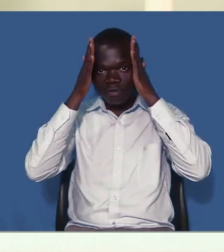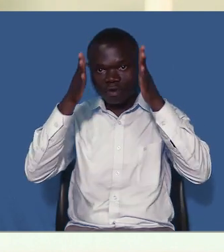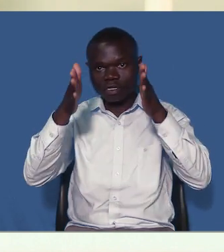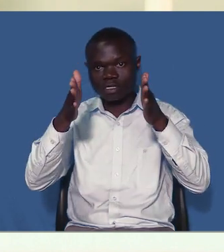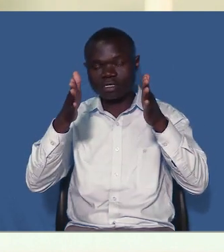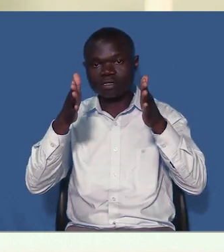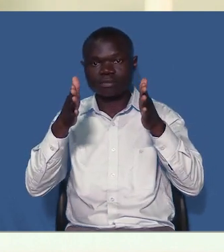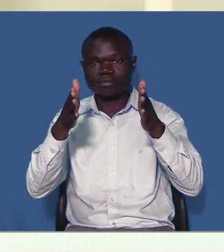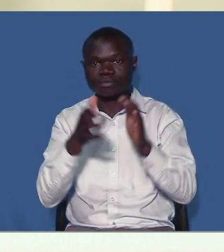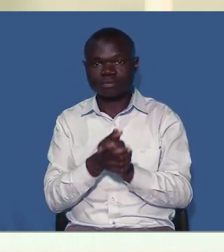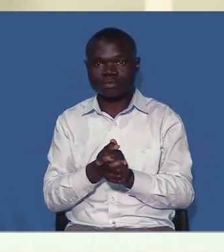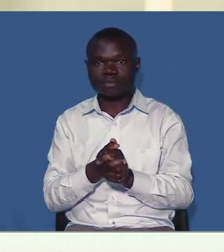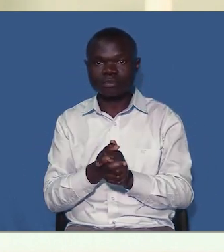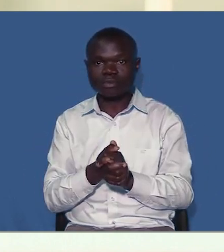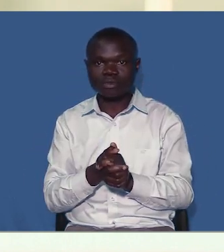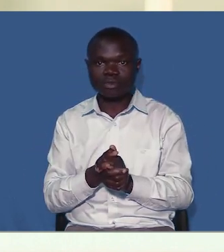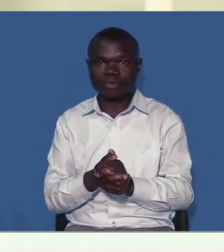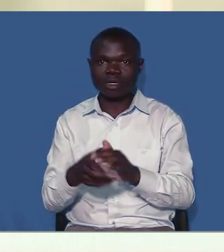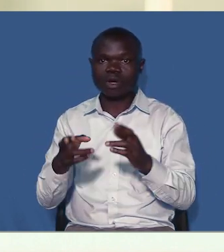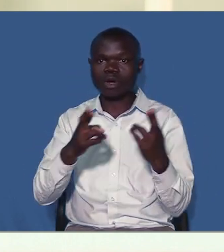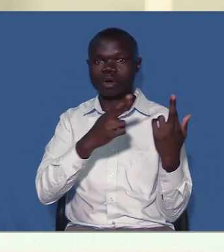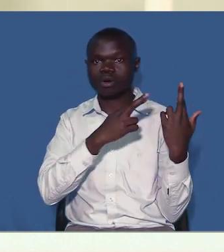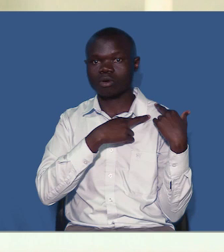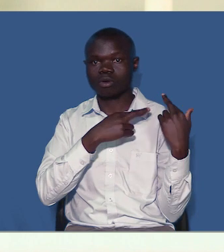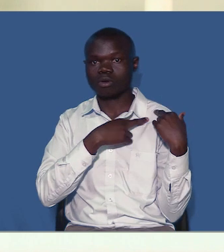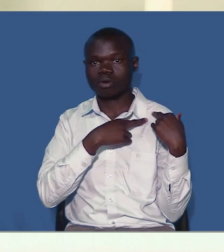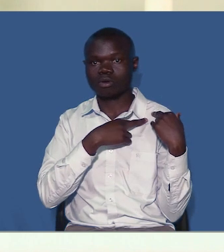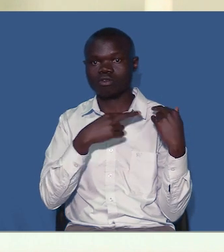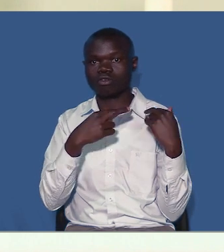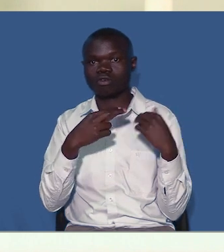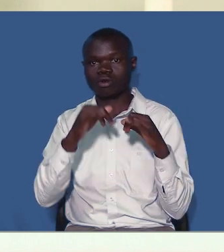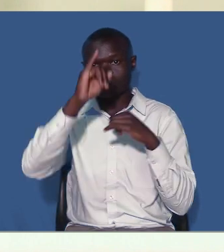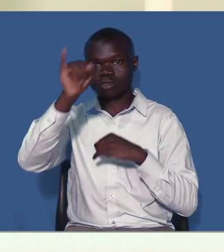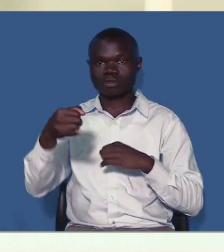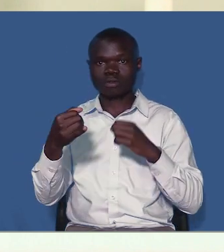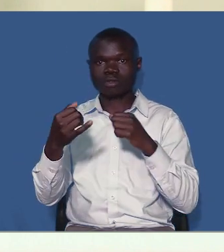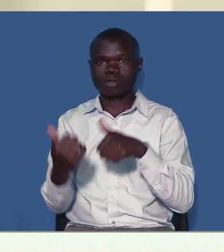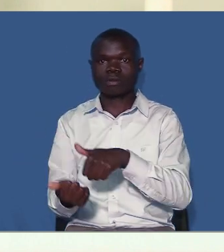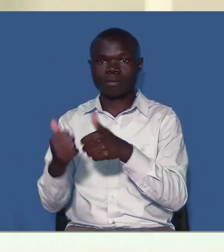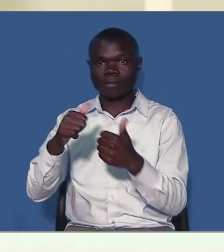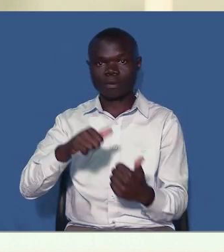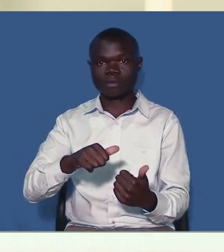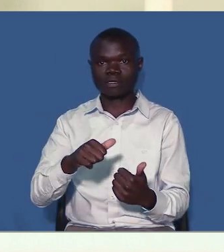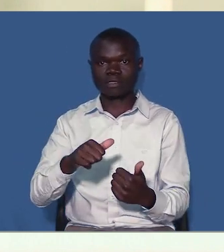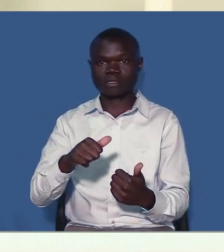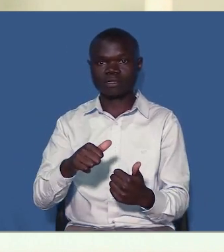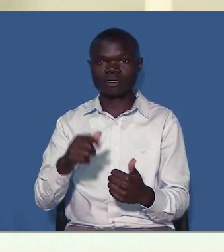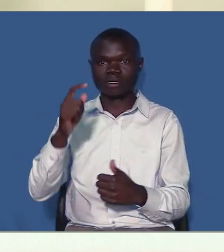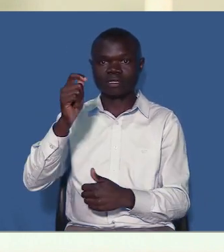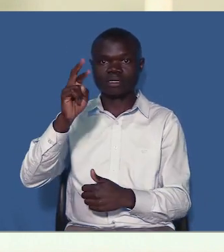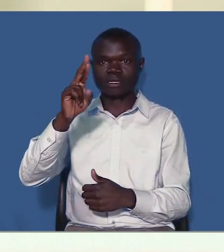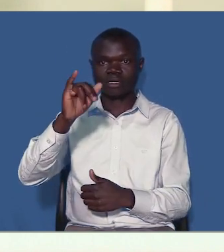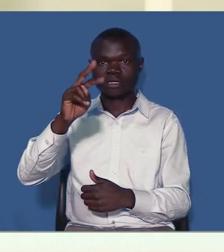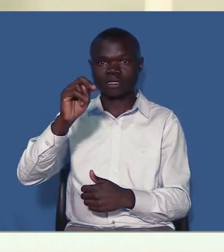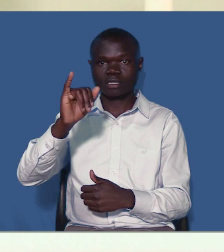said, of the role of John the Baptist and the Trinity nature of